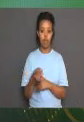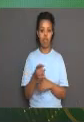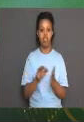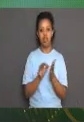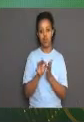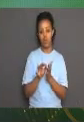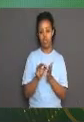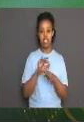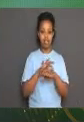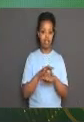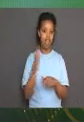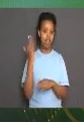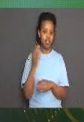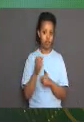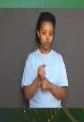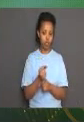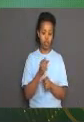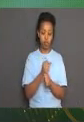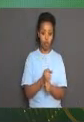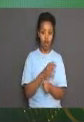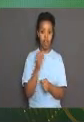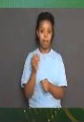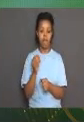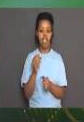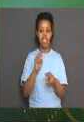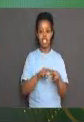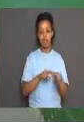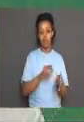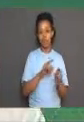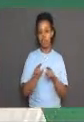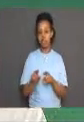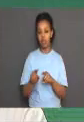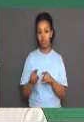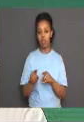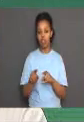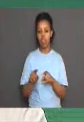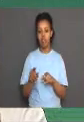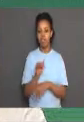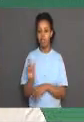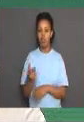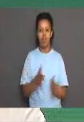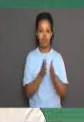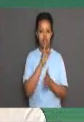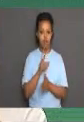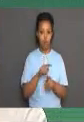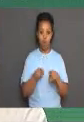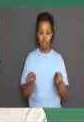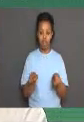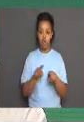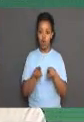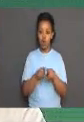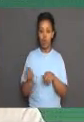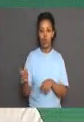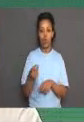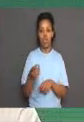number of bones, and they are arranged in a similar way. But they have different